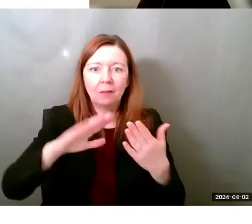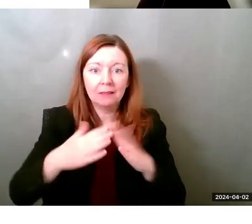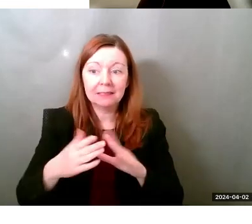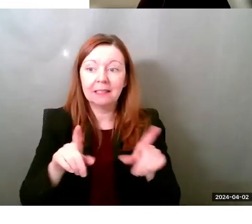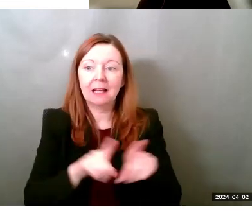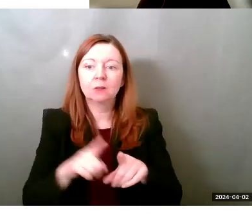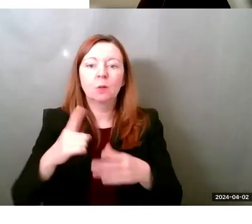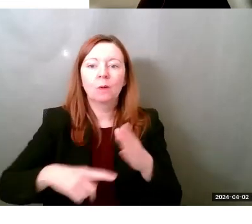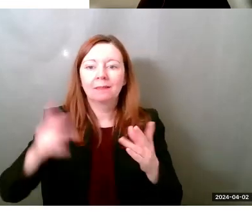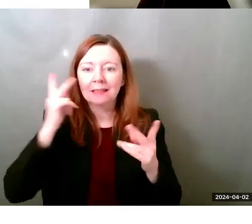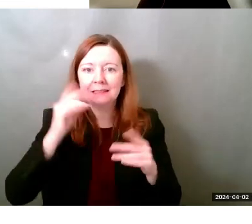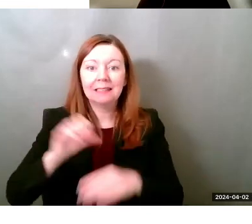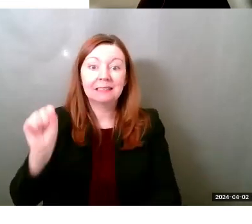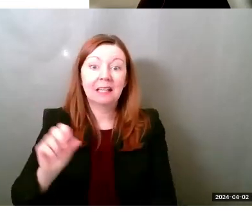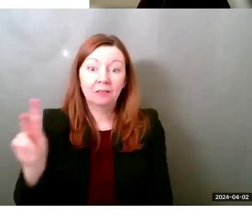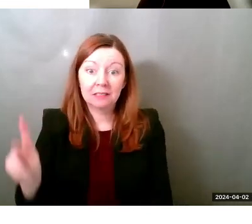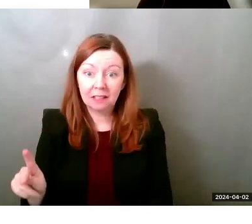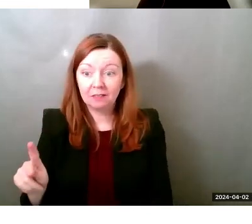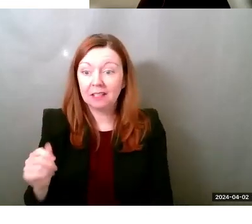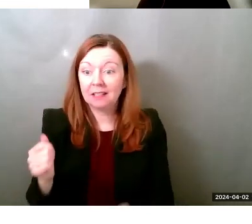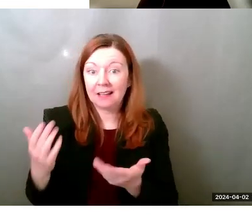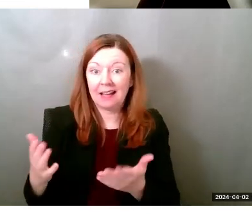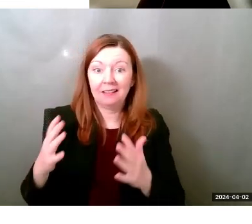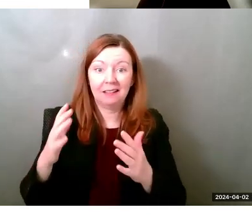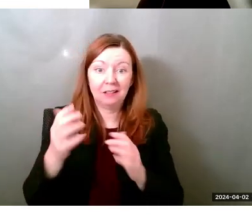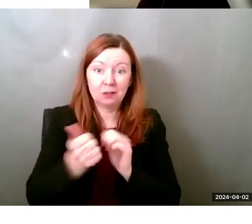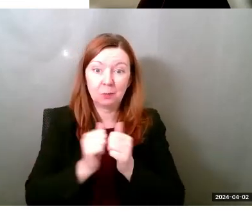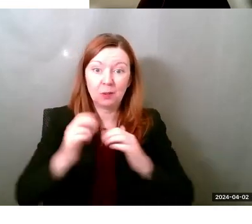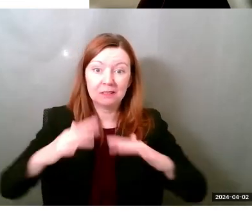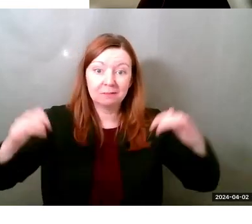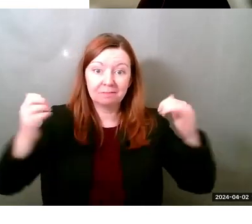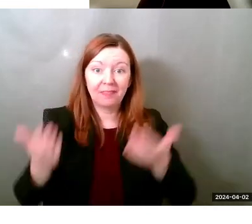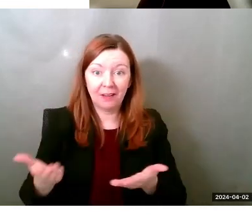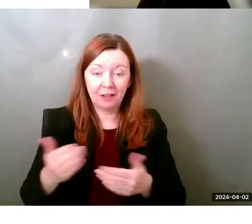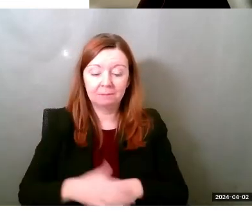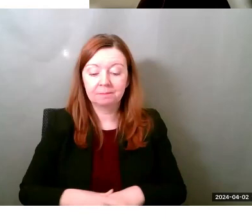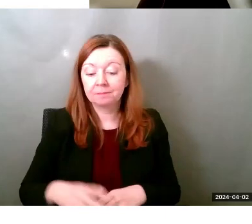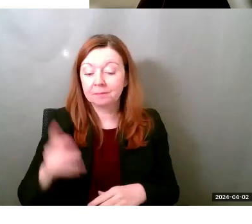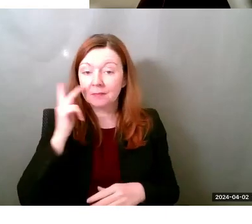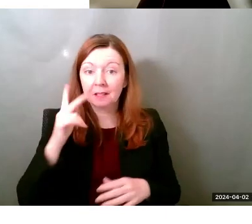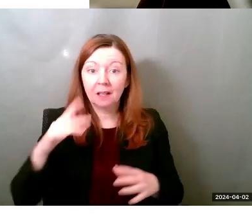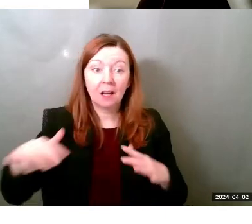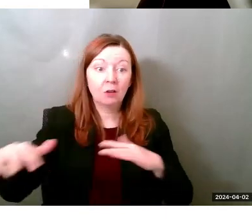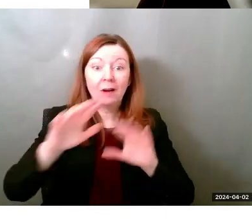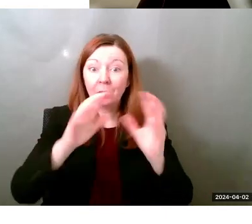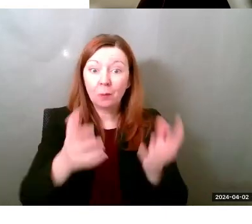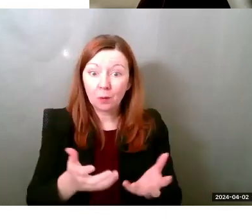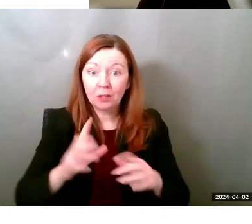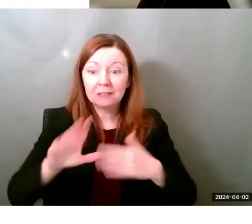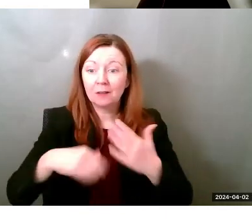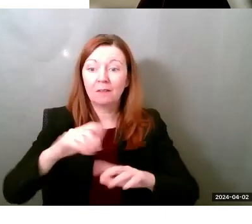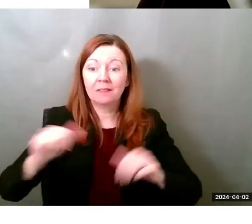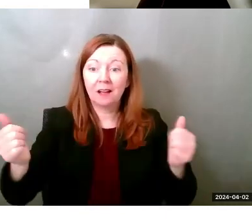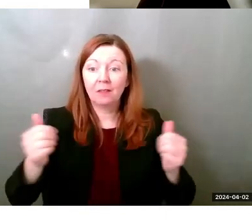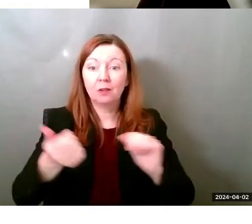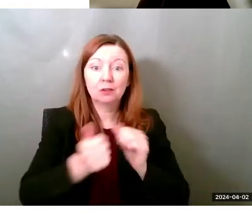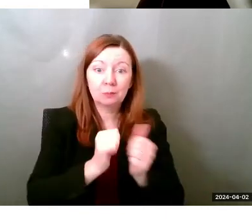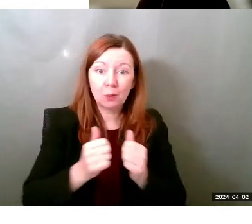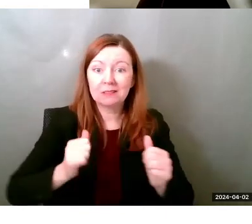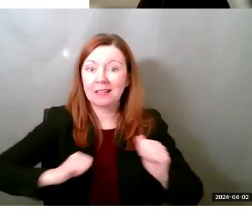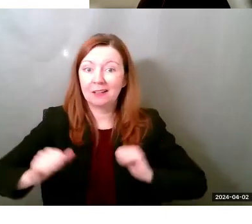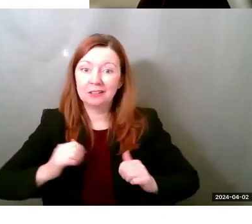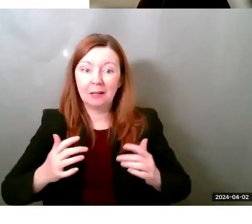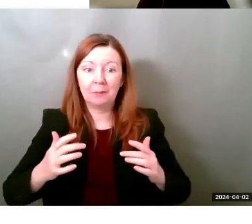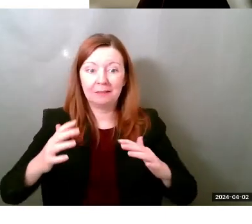what they see down in South Philadelphia at the existing sports complex, and also what they see around the world at all of the other sports and entertainment venues where